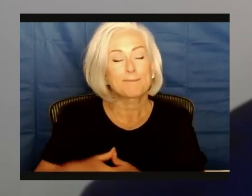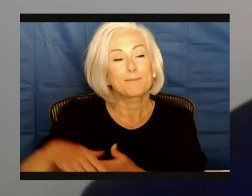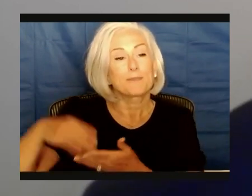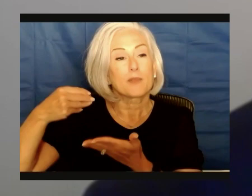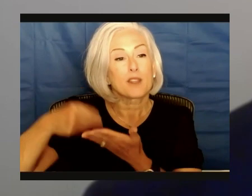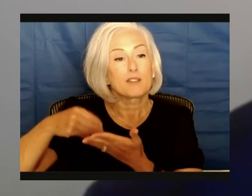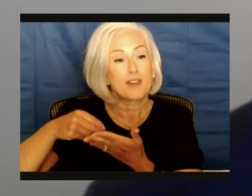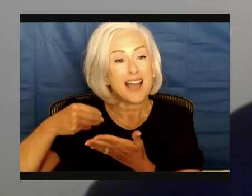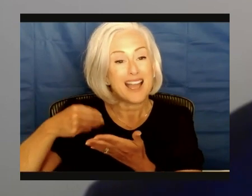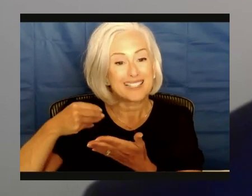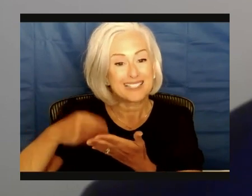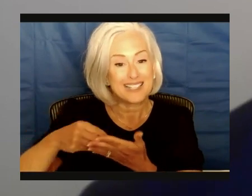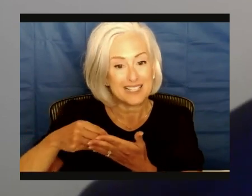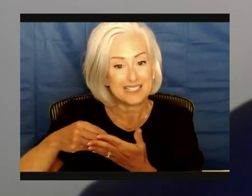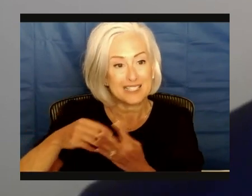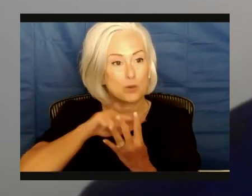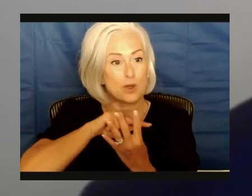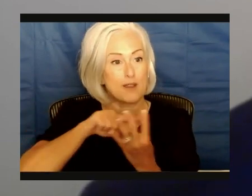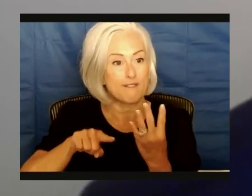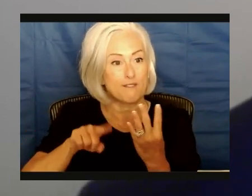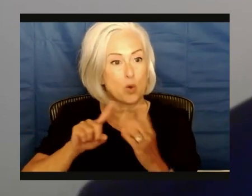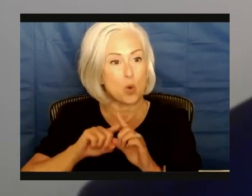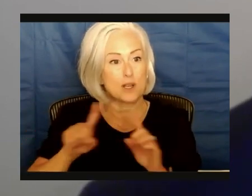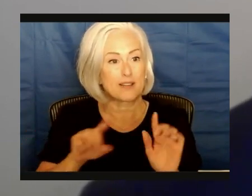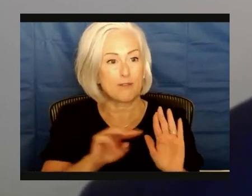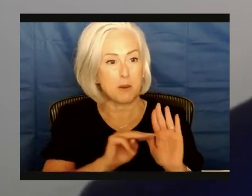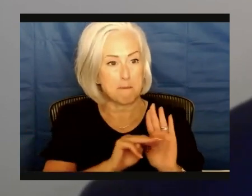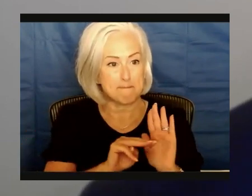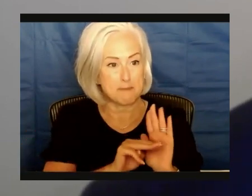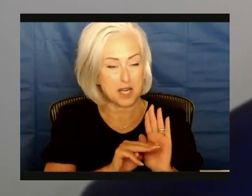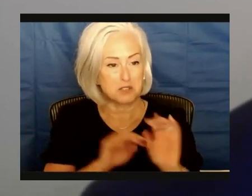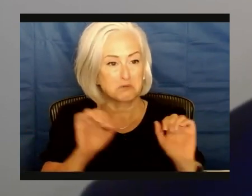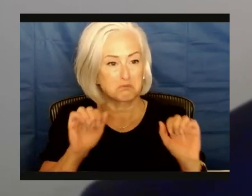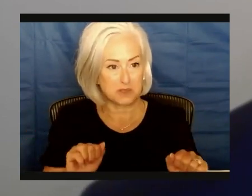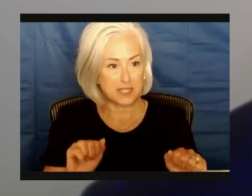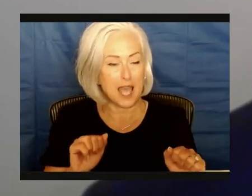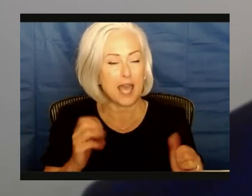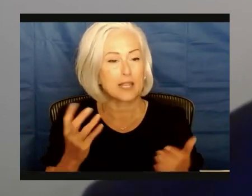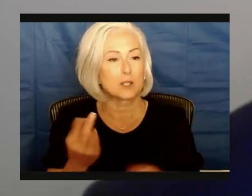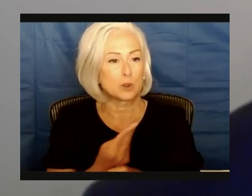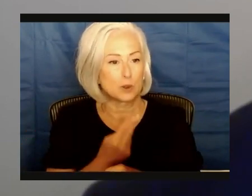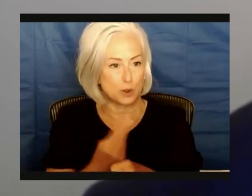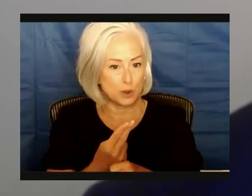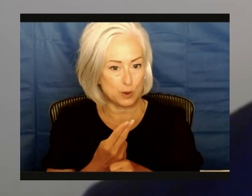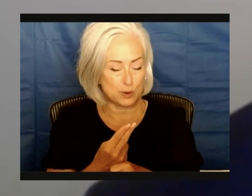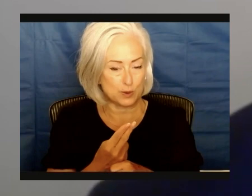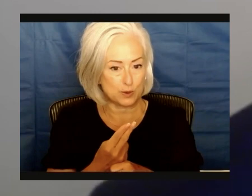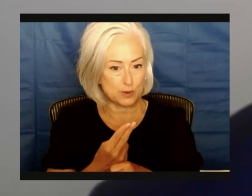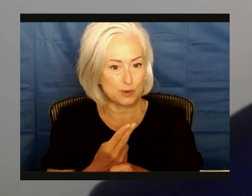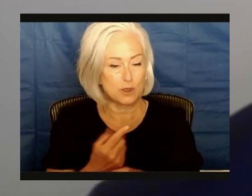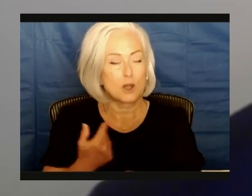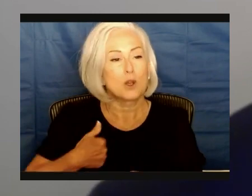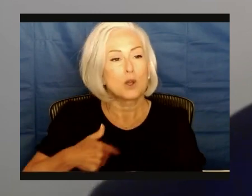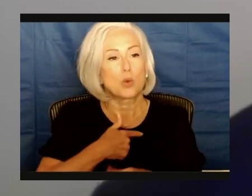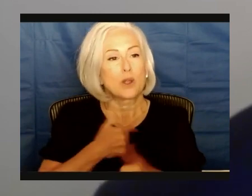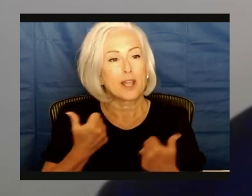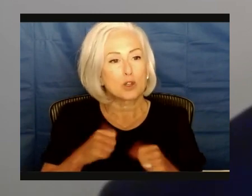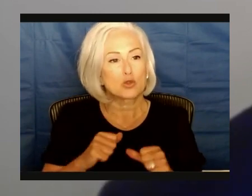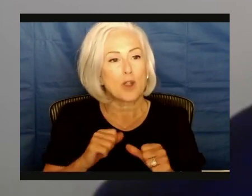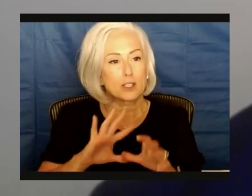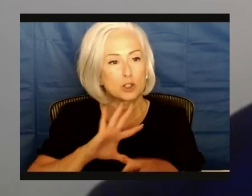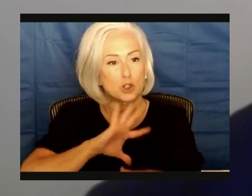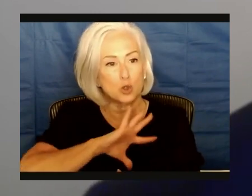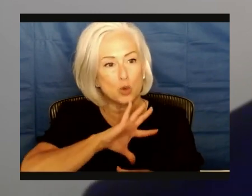kind of 4 models that could be used. And we are in the African Trauma Initiative, we are trying to combine all 4 models to make